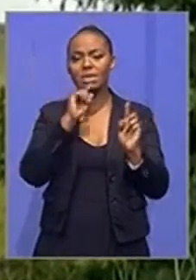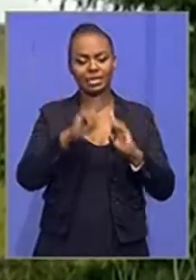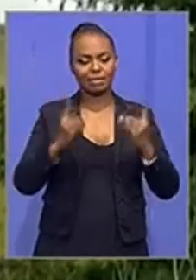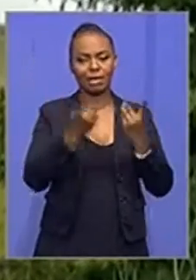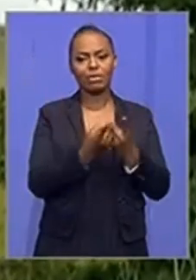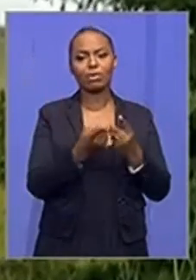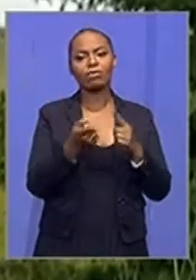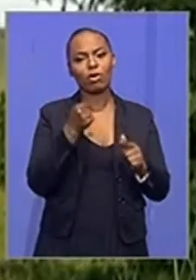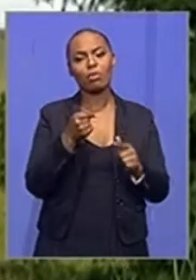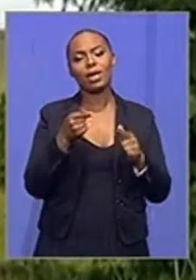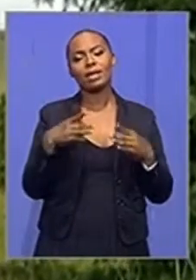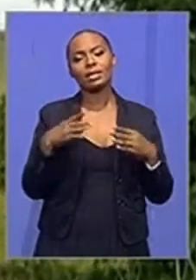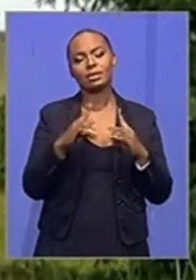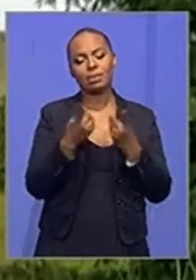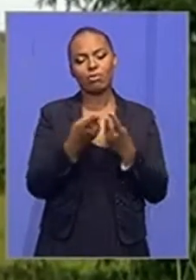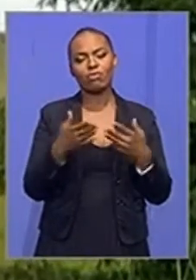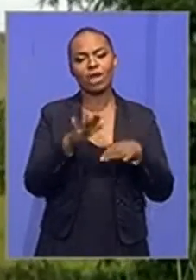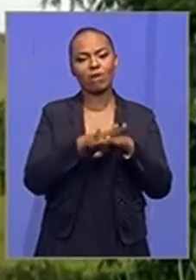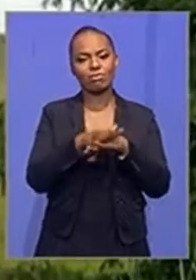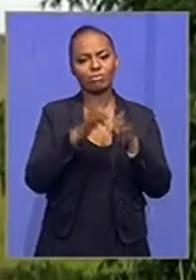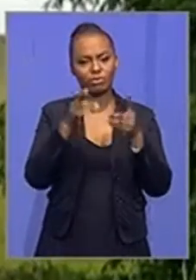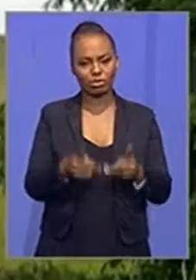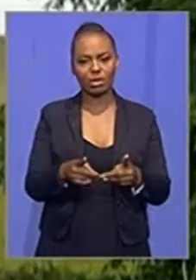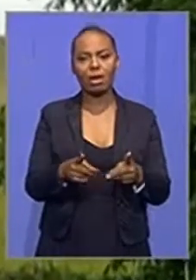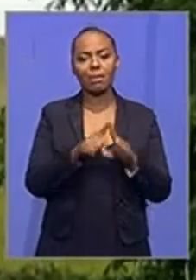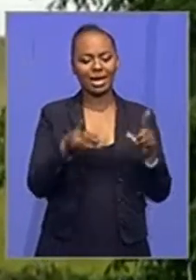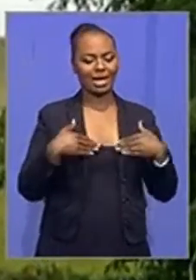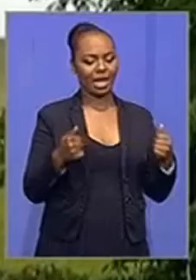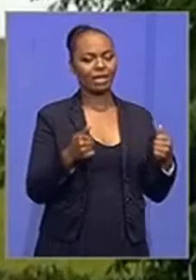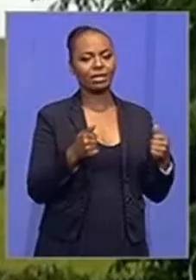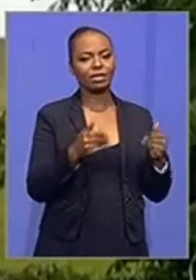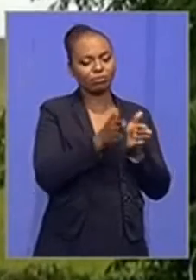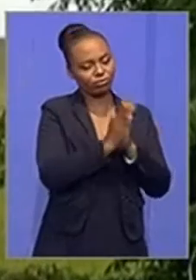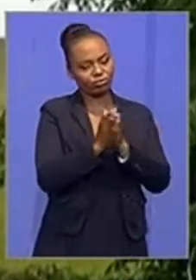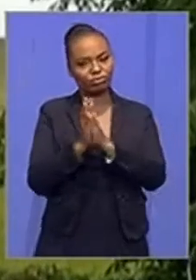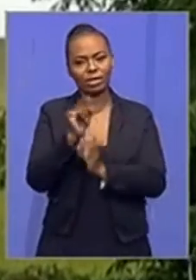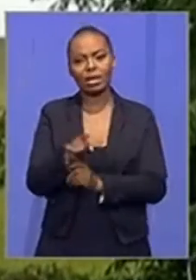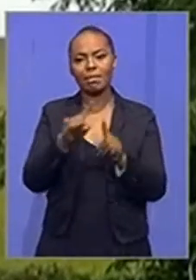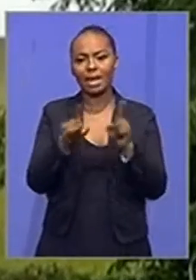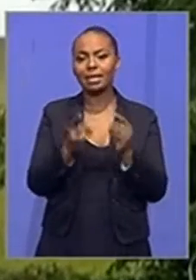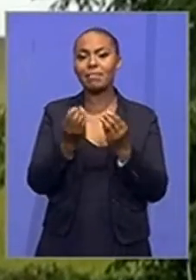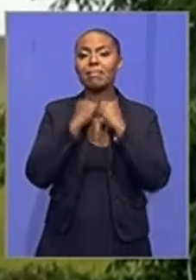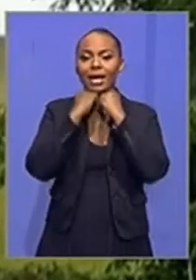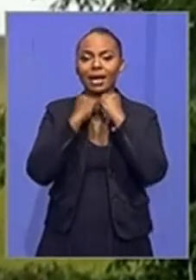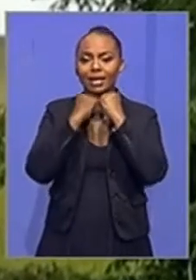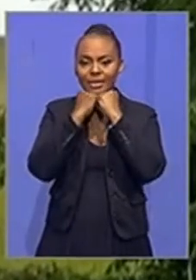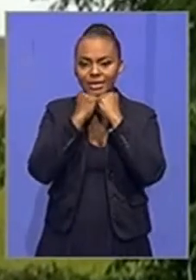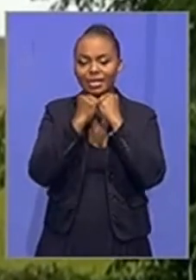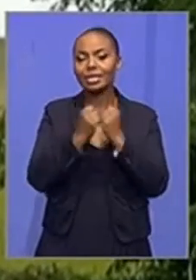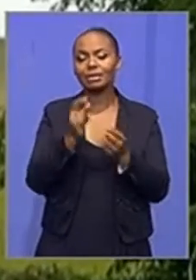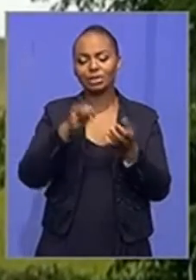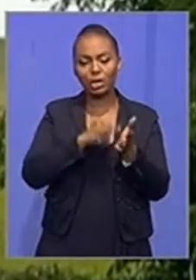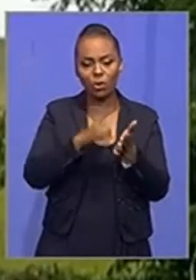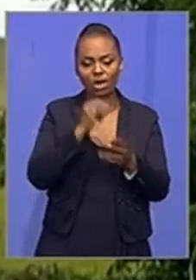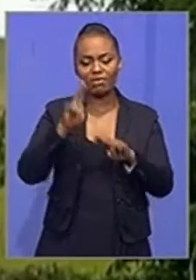call. Regardless, I think schools will struggle to collect school fees for January as well as February, and that will impact on the school's